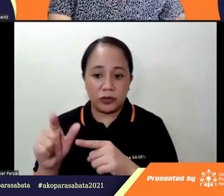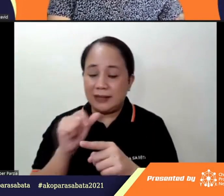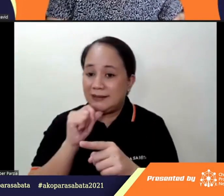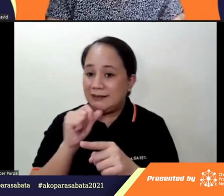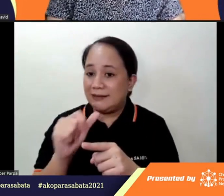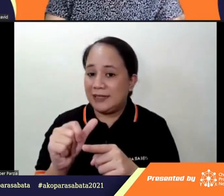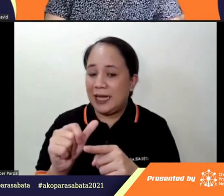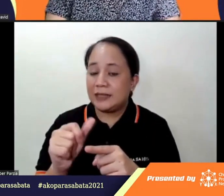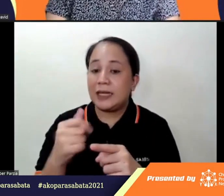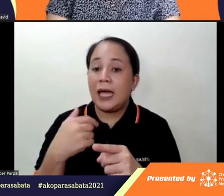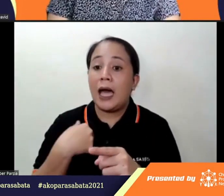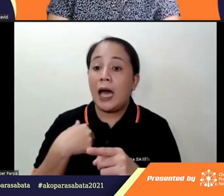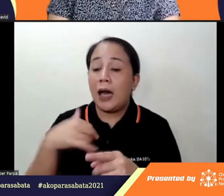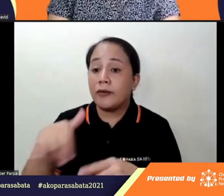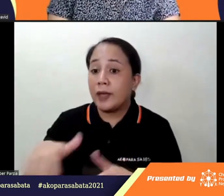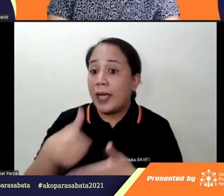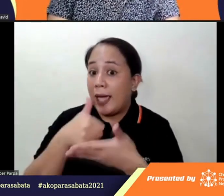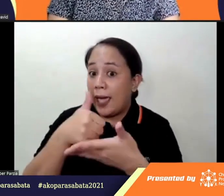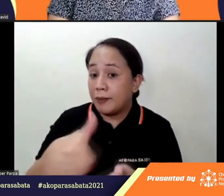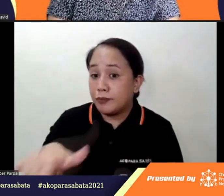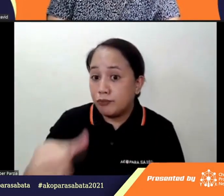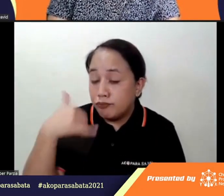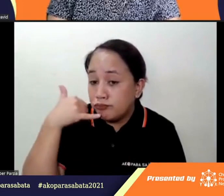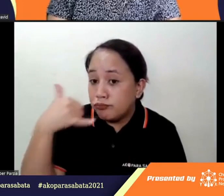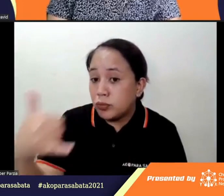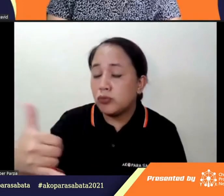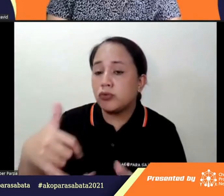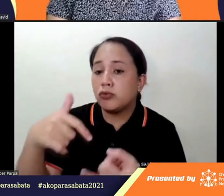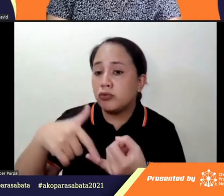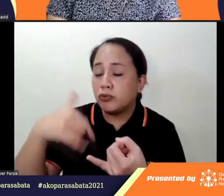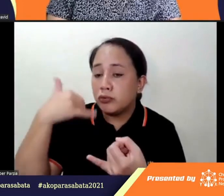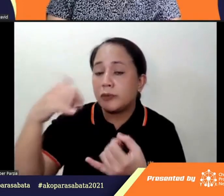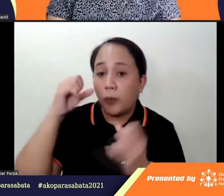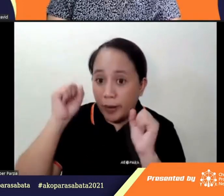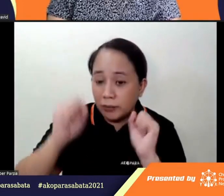are hotlines, helplines that we can use as well.